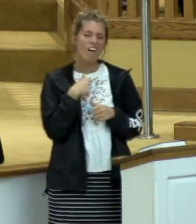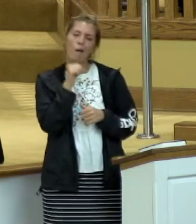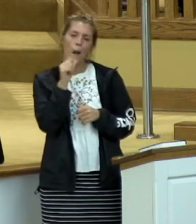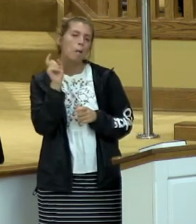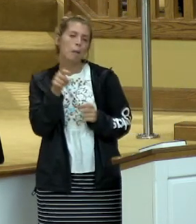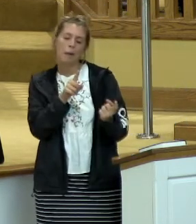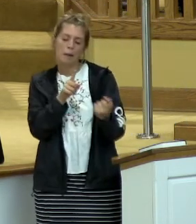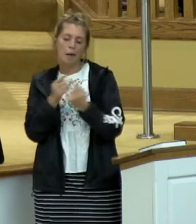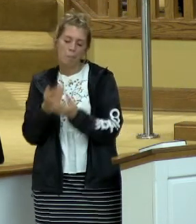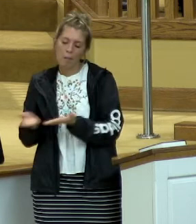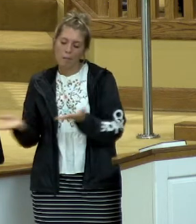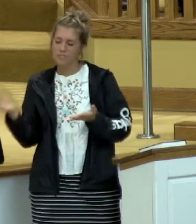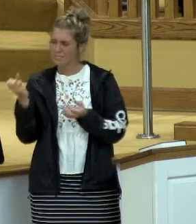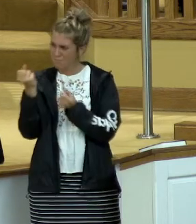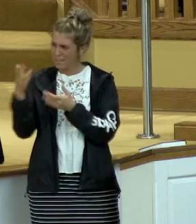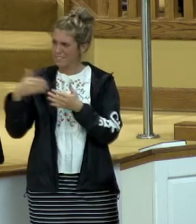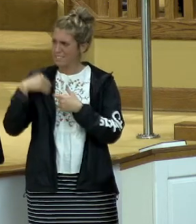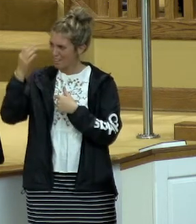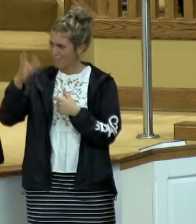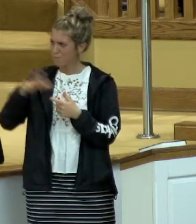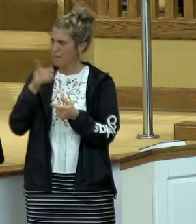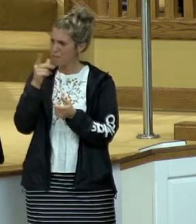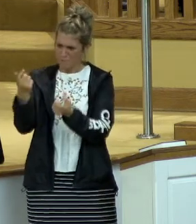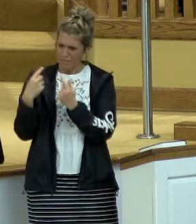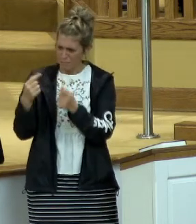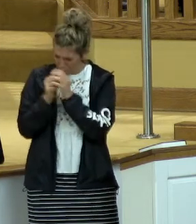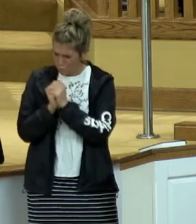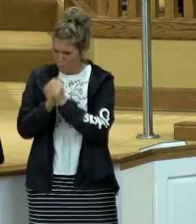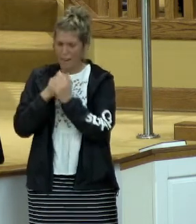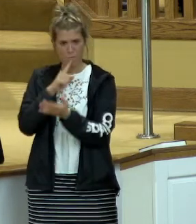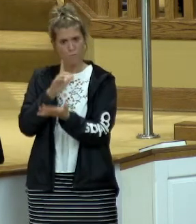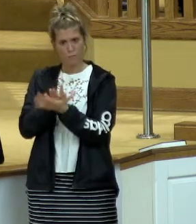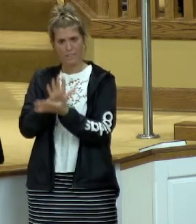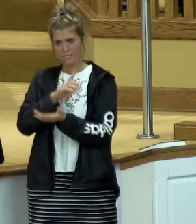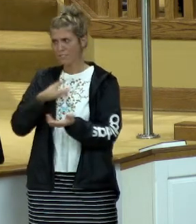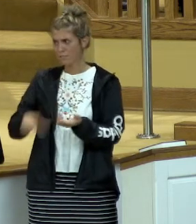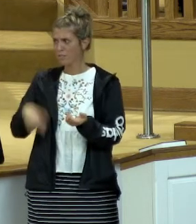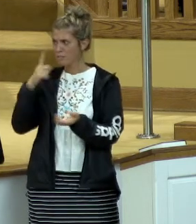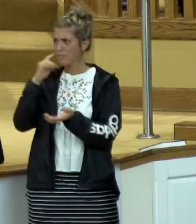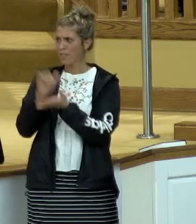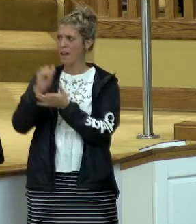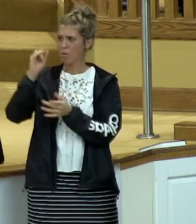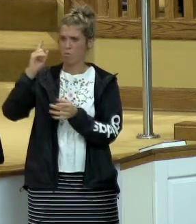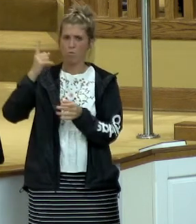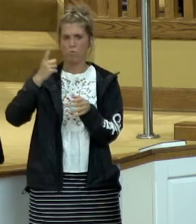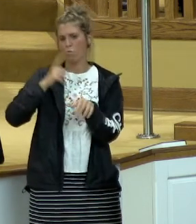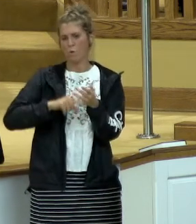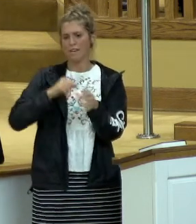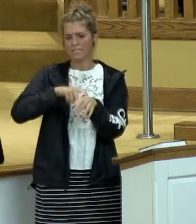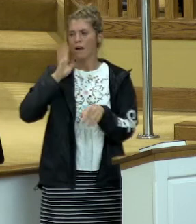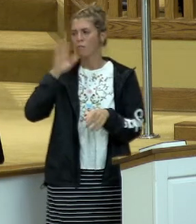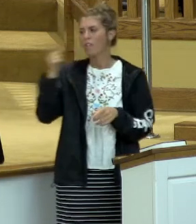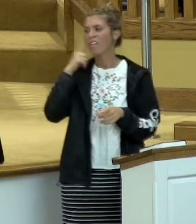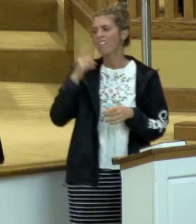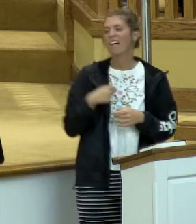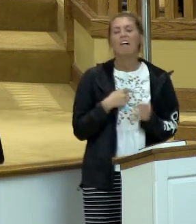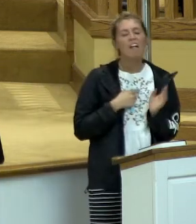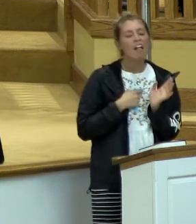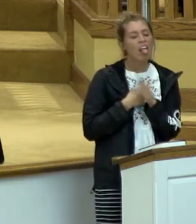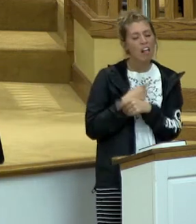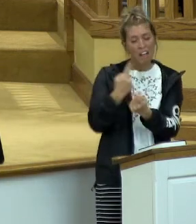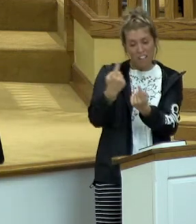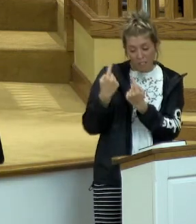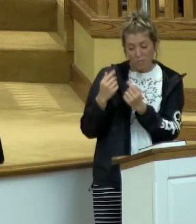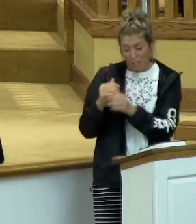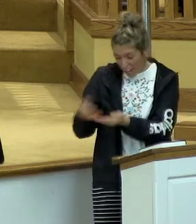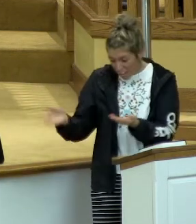necessary? At what point will some of these young men who come almost every service, and I praise the Lord for that, But at one point, will they finally say, I'm just not going to do that